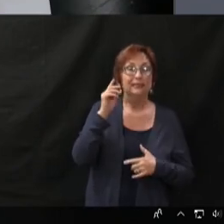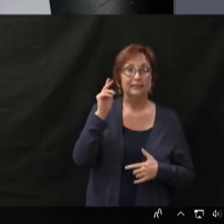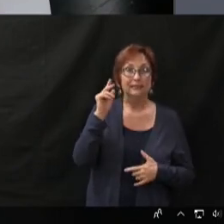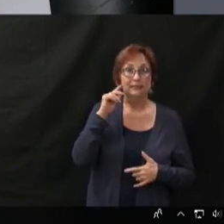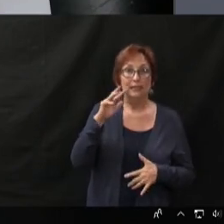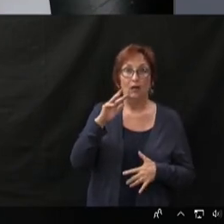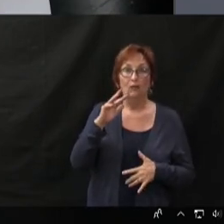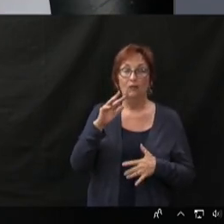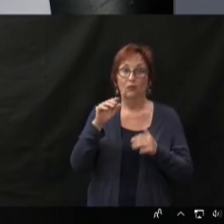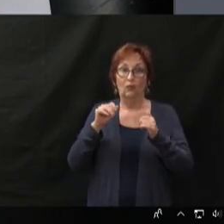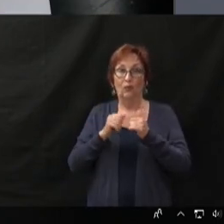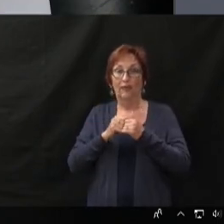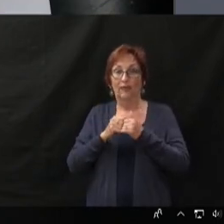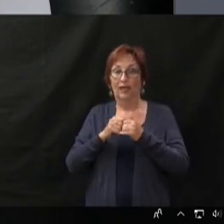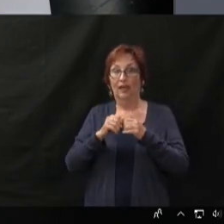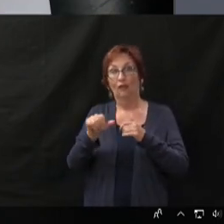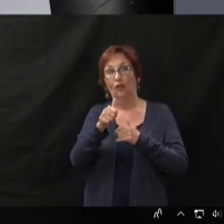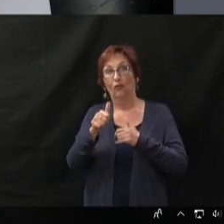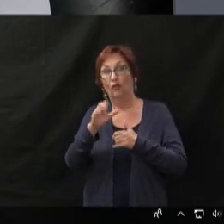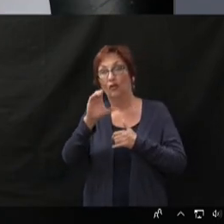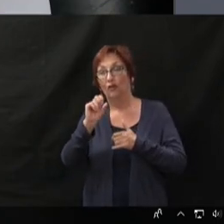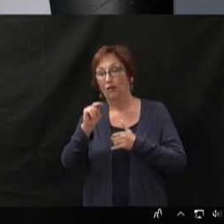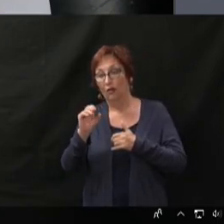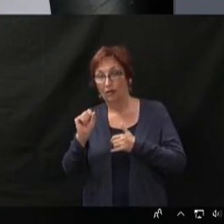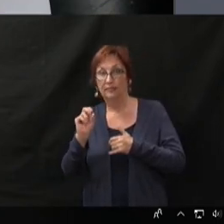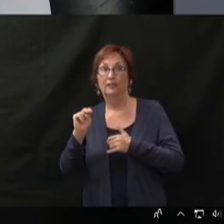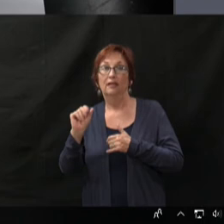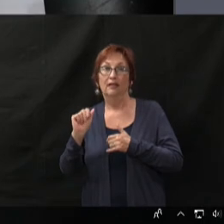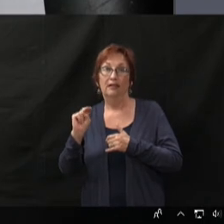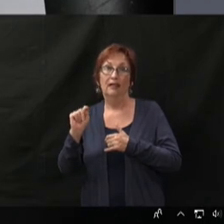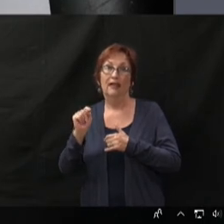it. So I'm going to use a C.